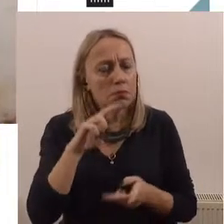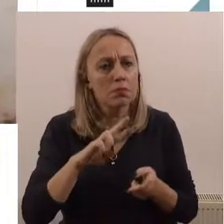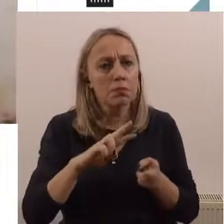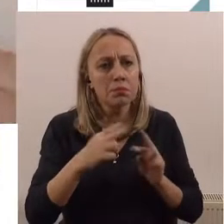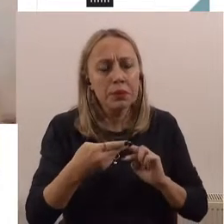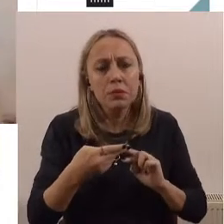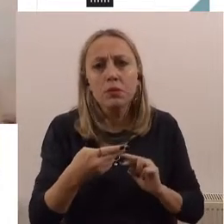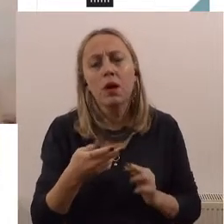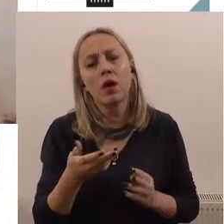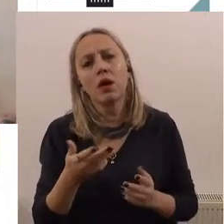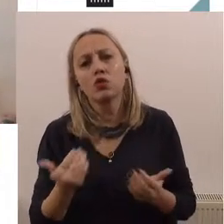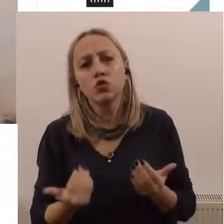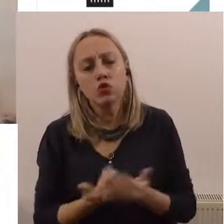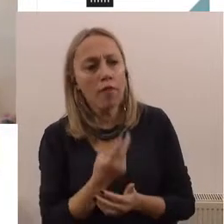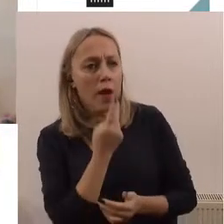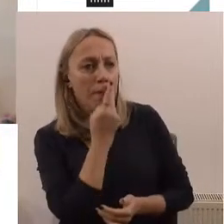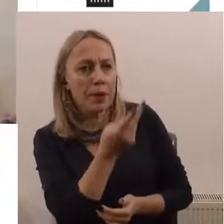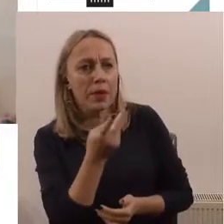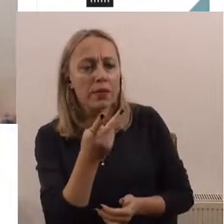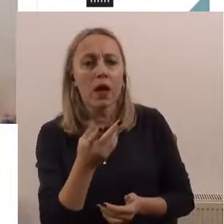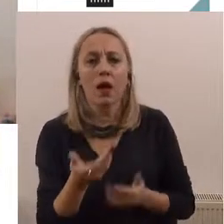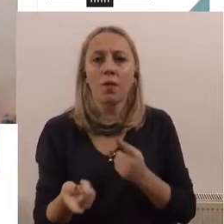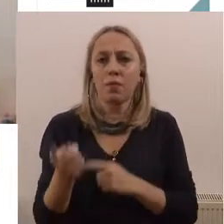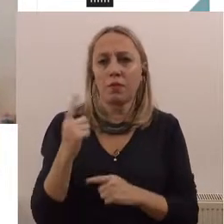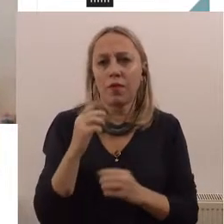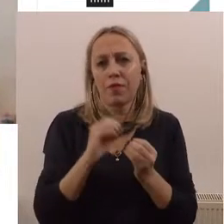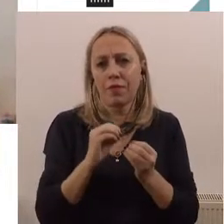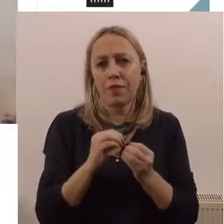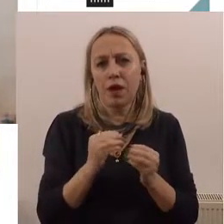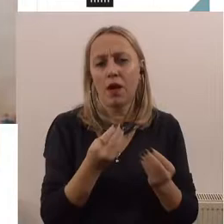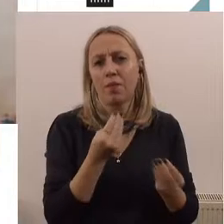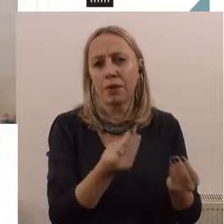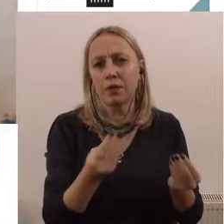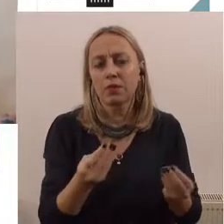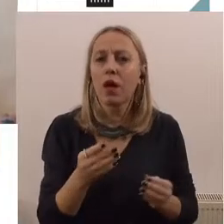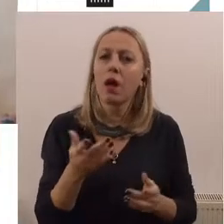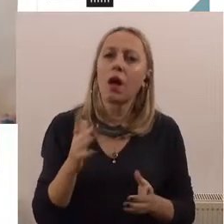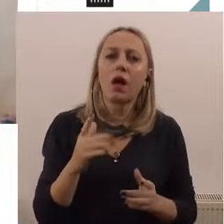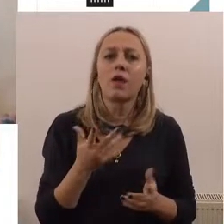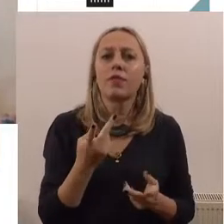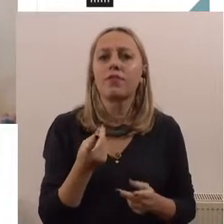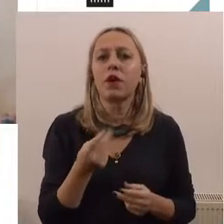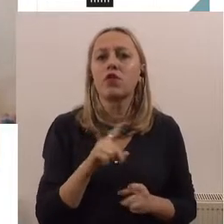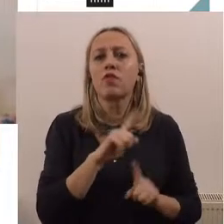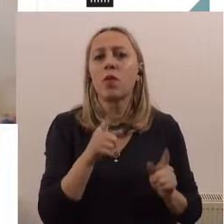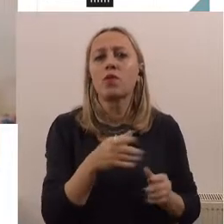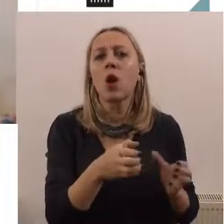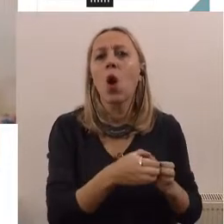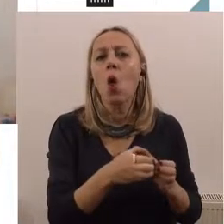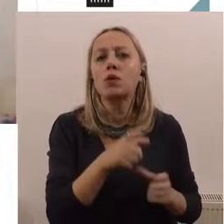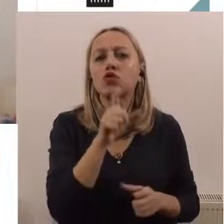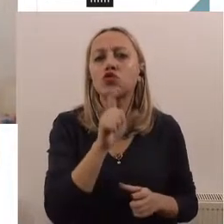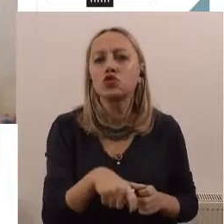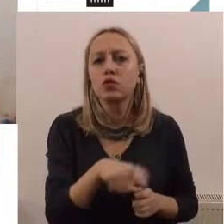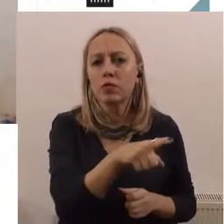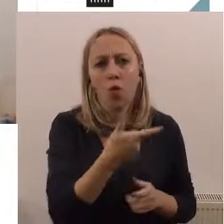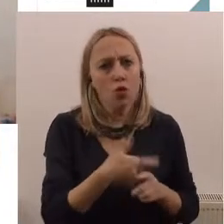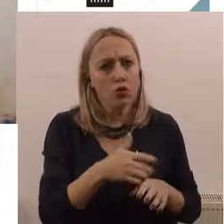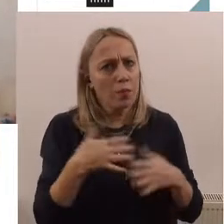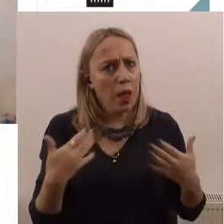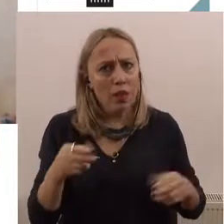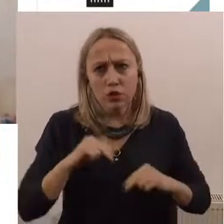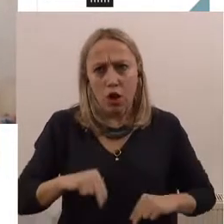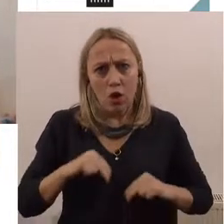revalue or to rewatch these pieces? And another yes. question was, how many are you? Because you're doing so much